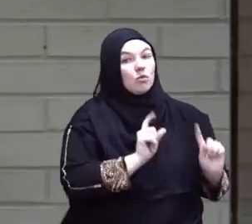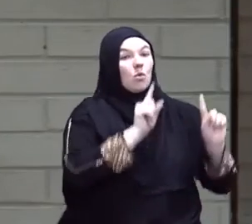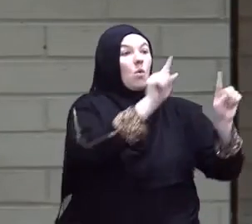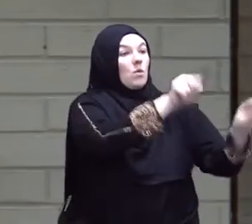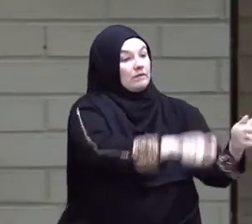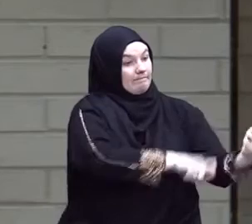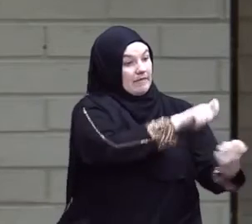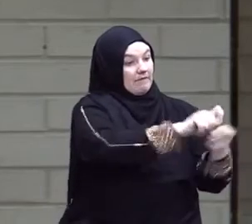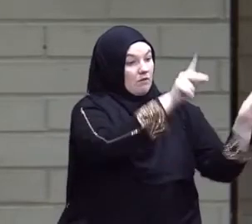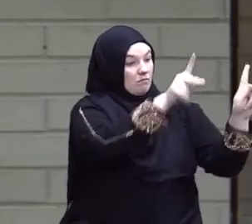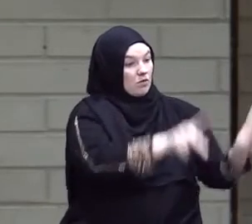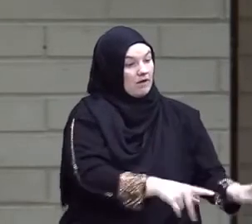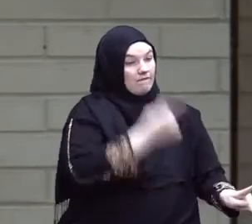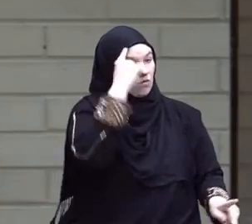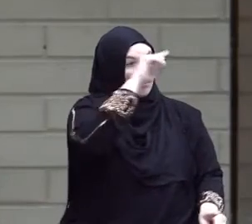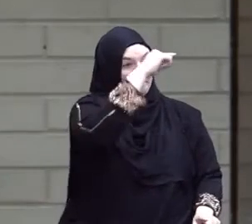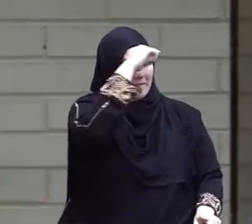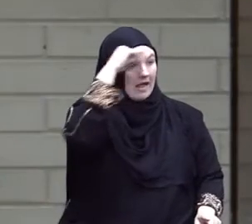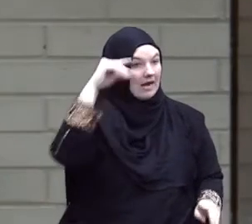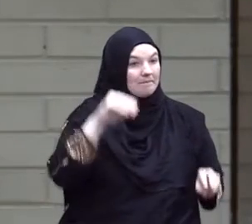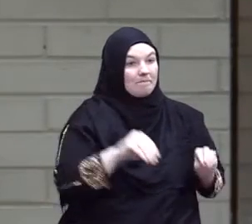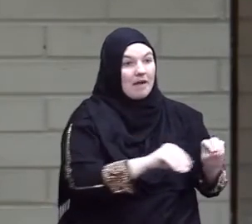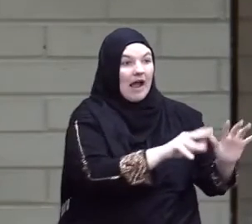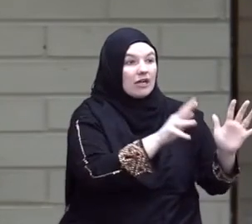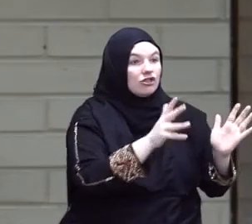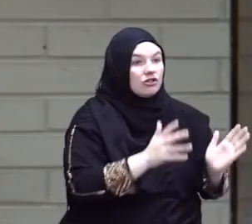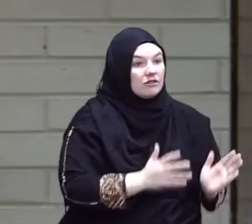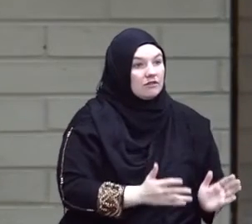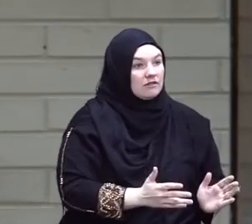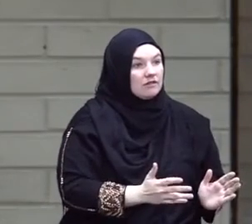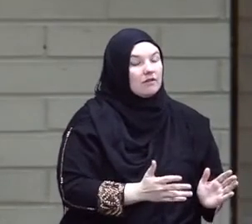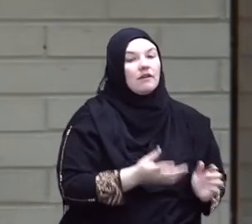to a magician or black magic maker